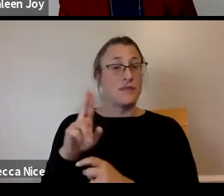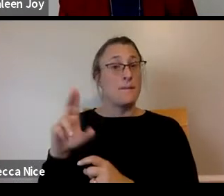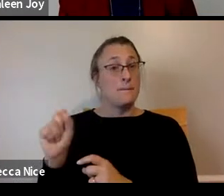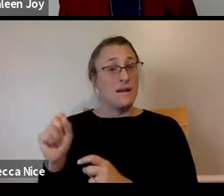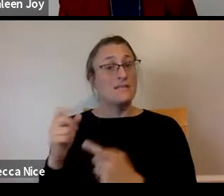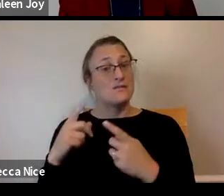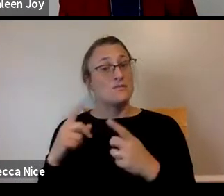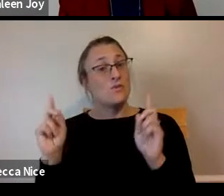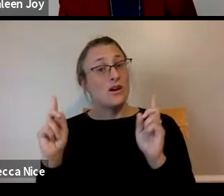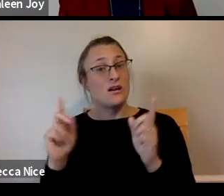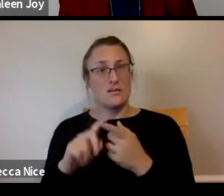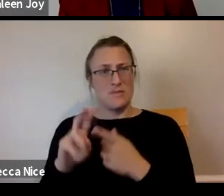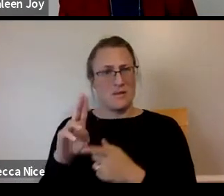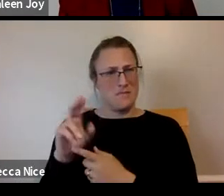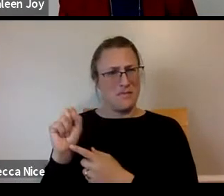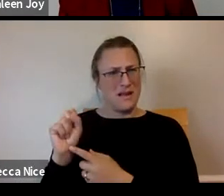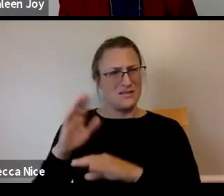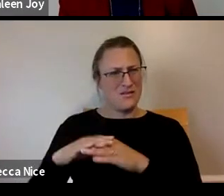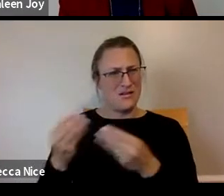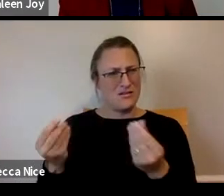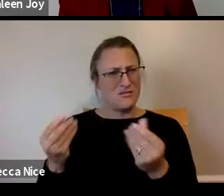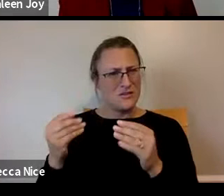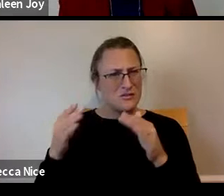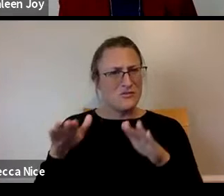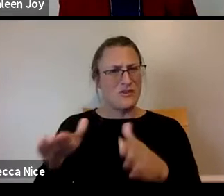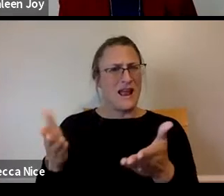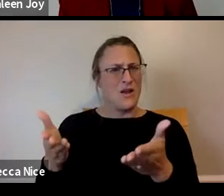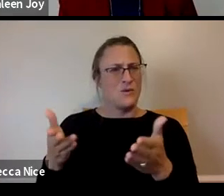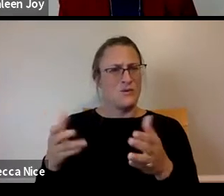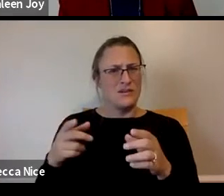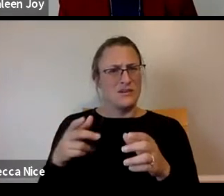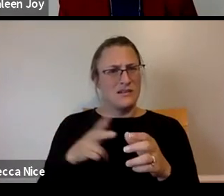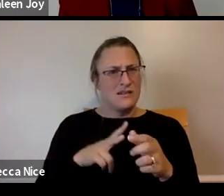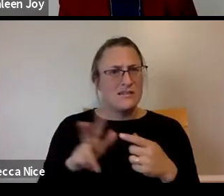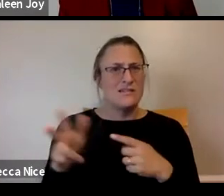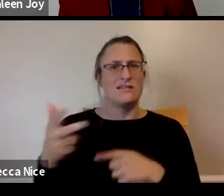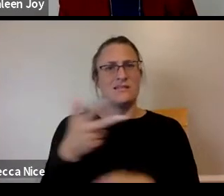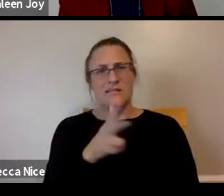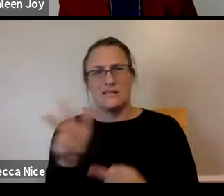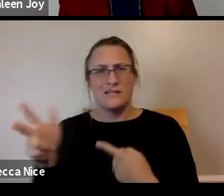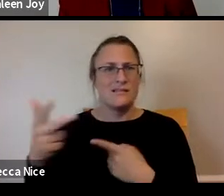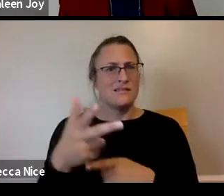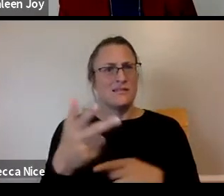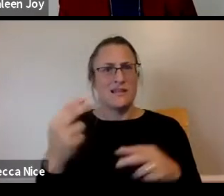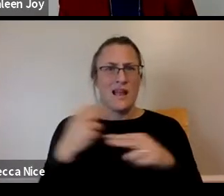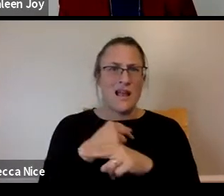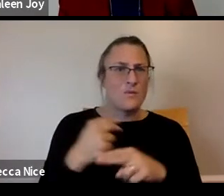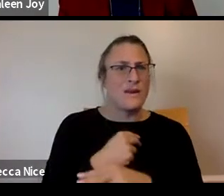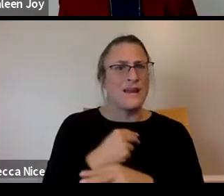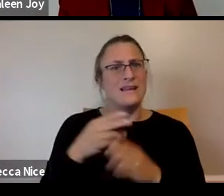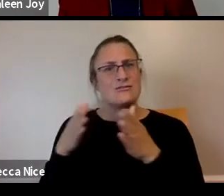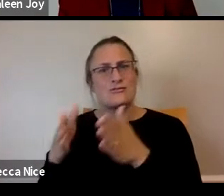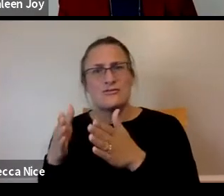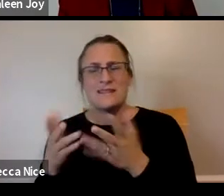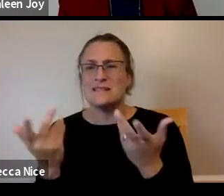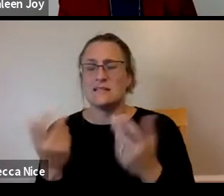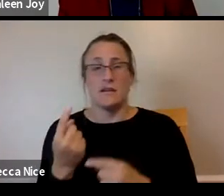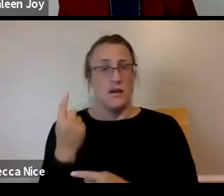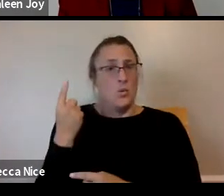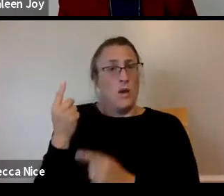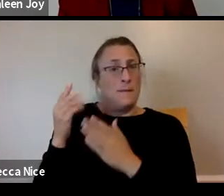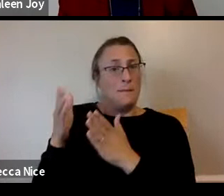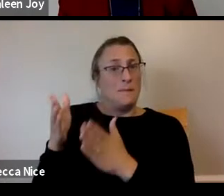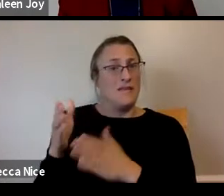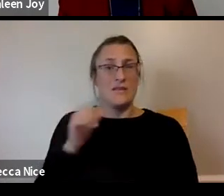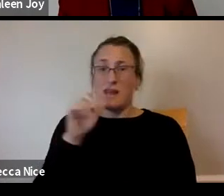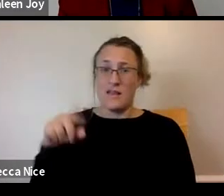but buses rely upon ground transportation areas, highways, local streets. They are one method, they are not